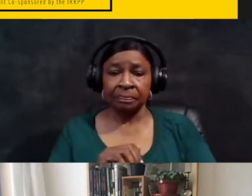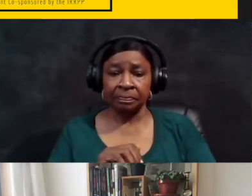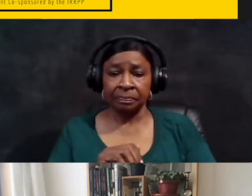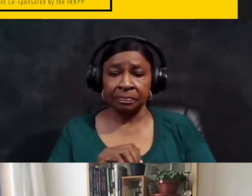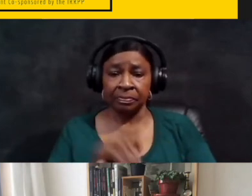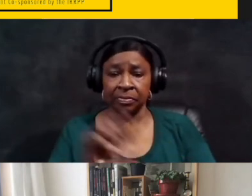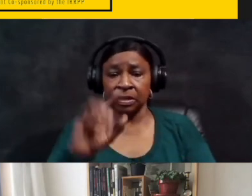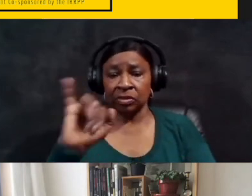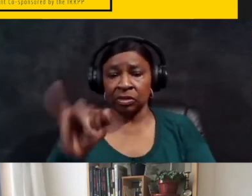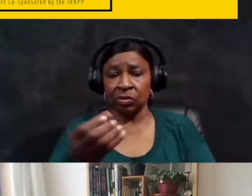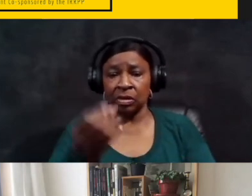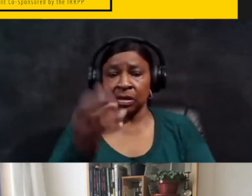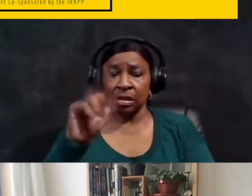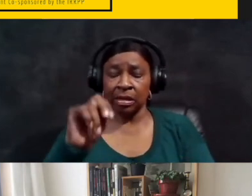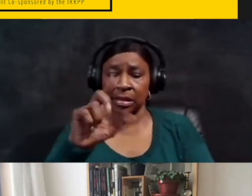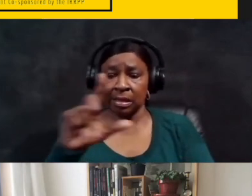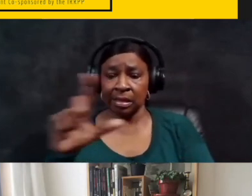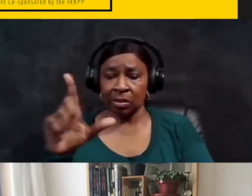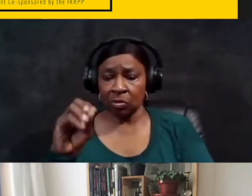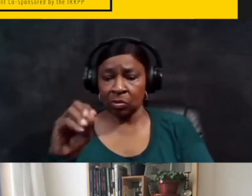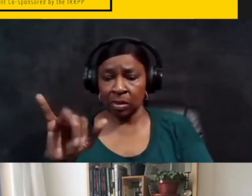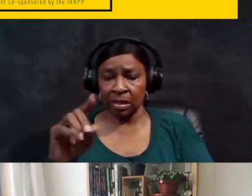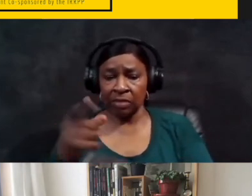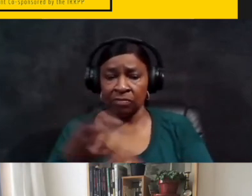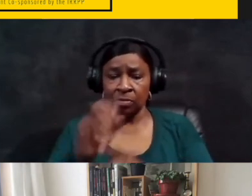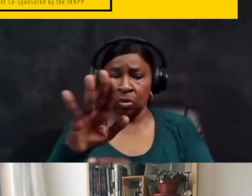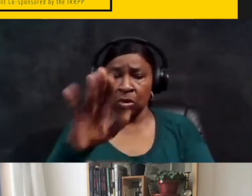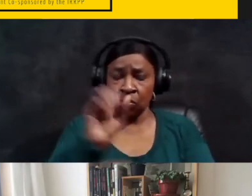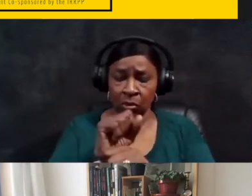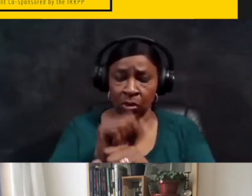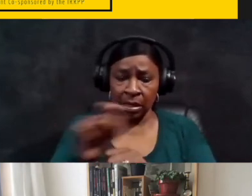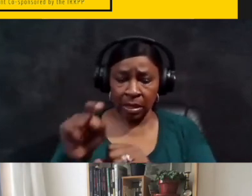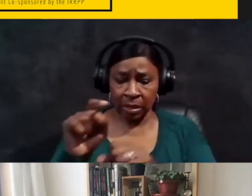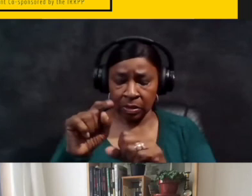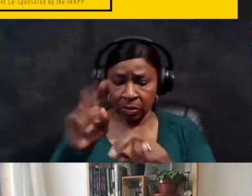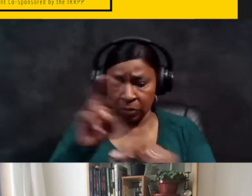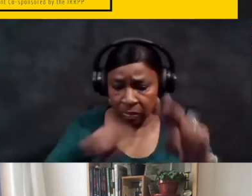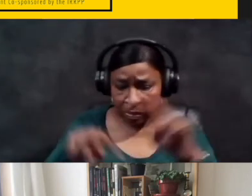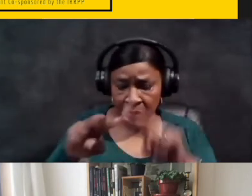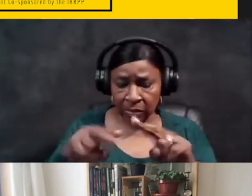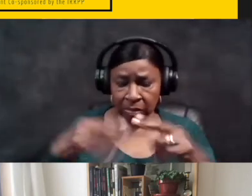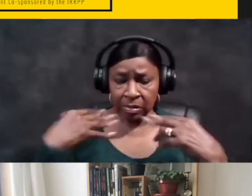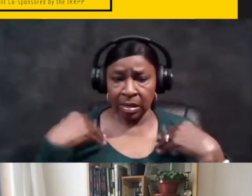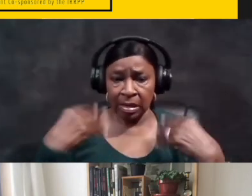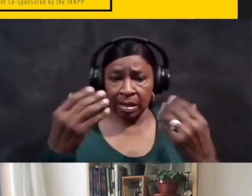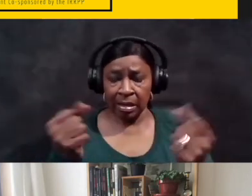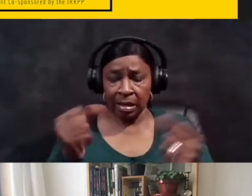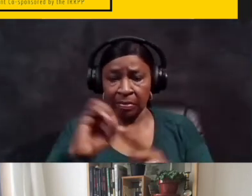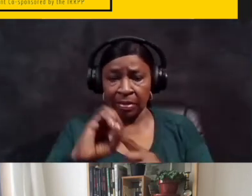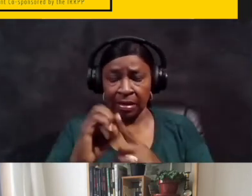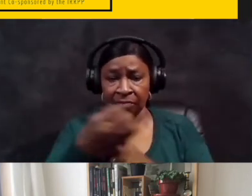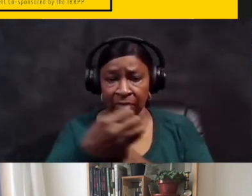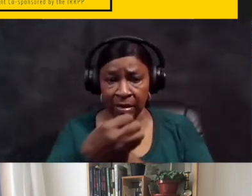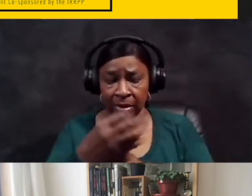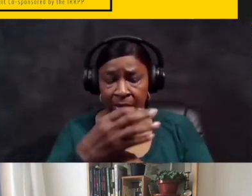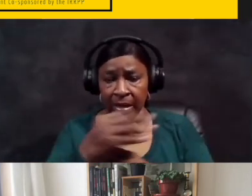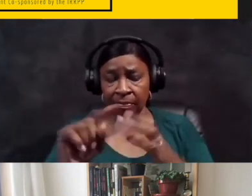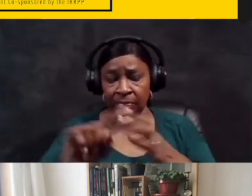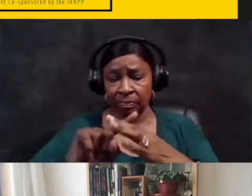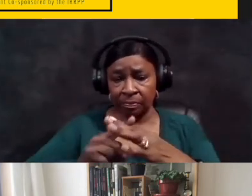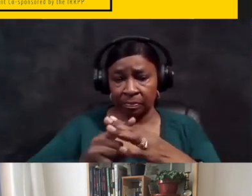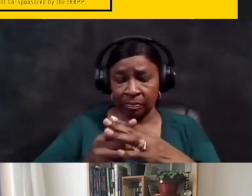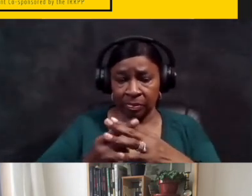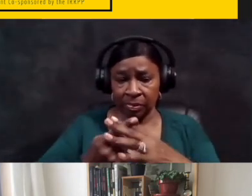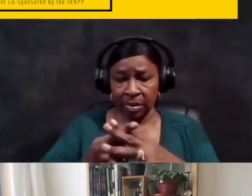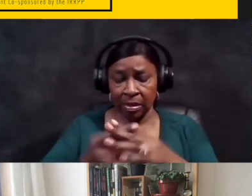Jenna Loyd's earlier work sort of looks at health and violence and grassroots mobilizations around health